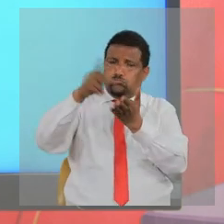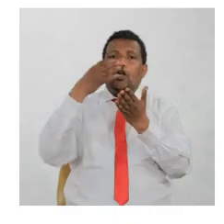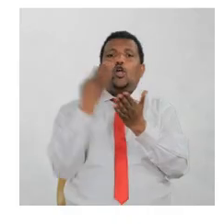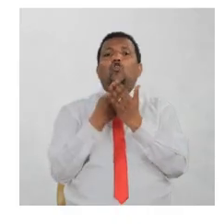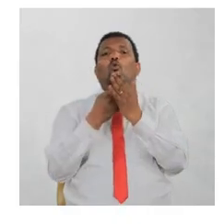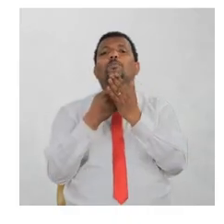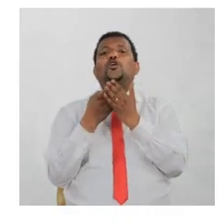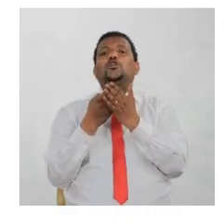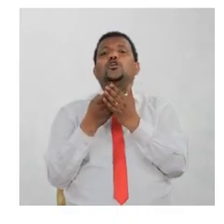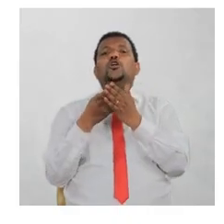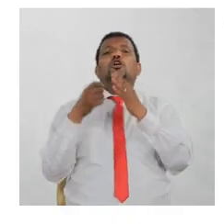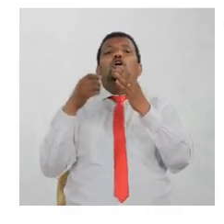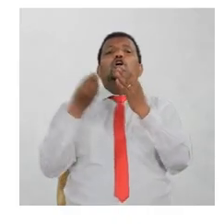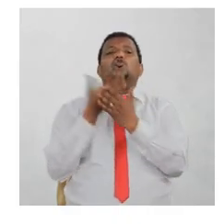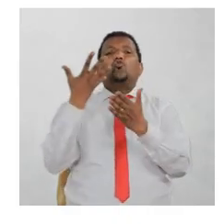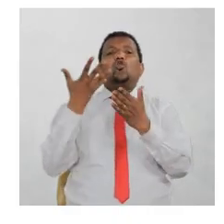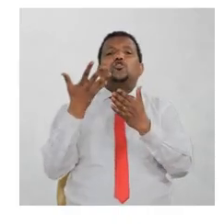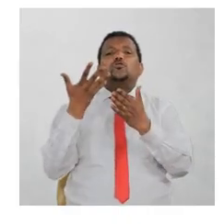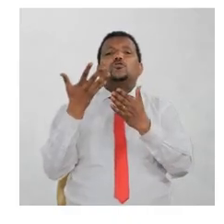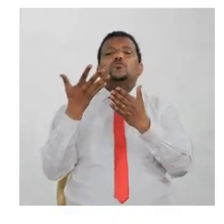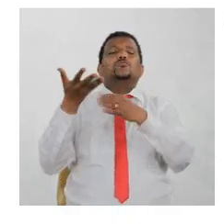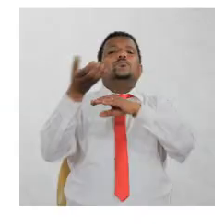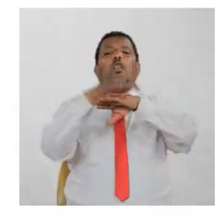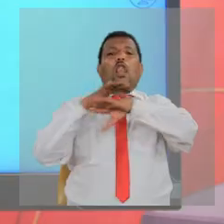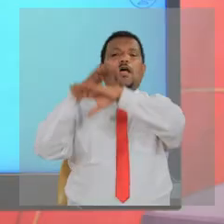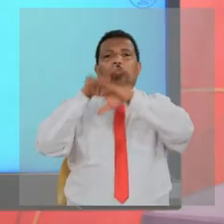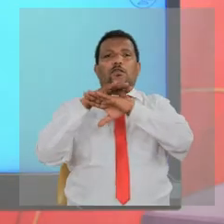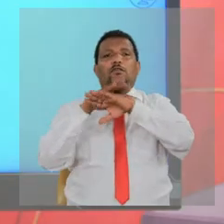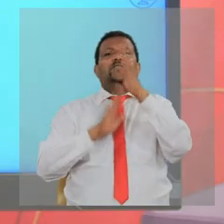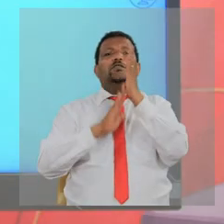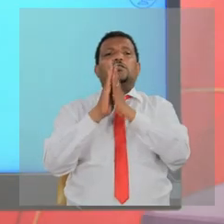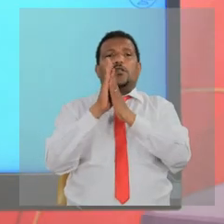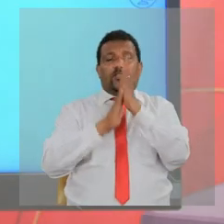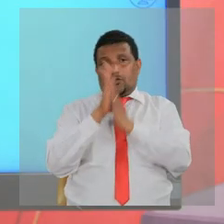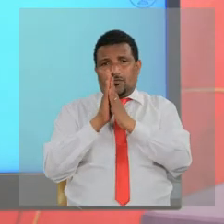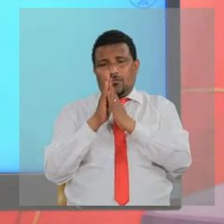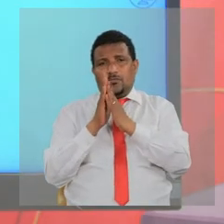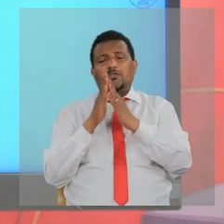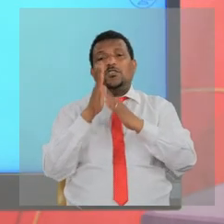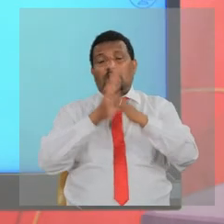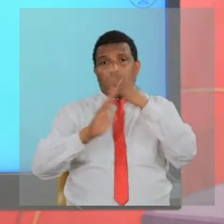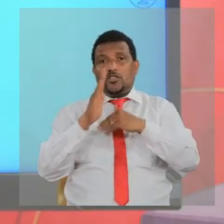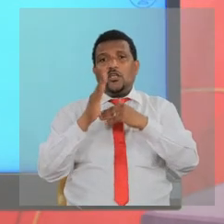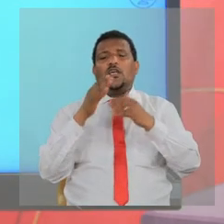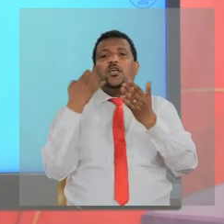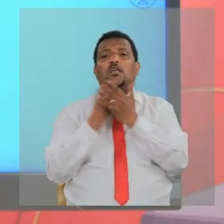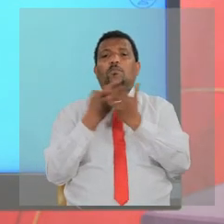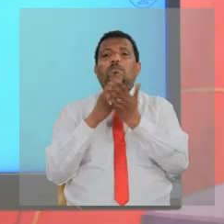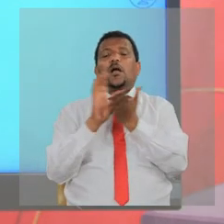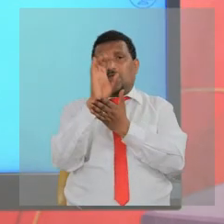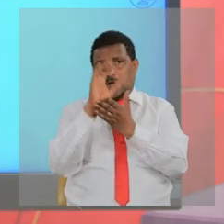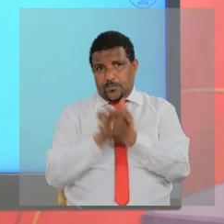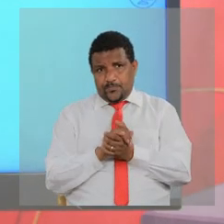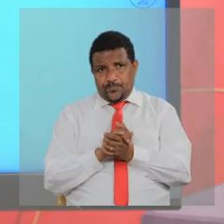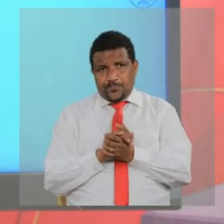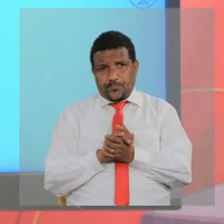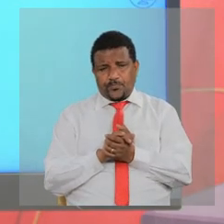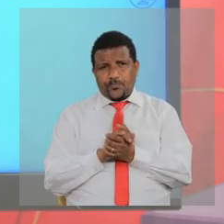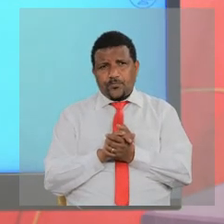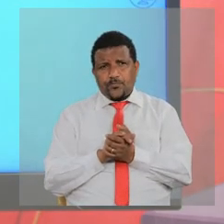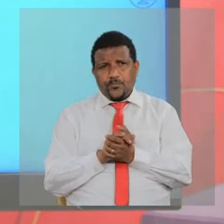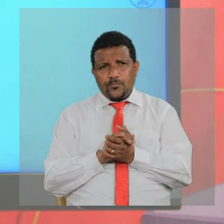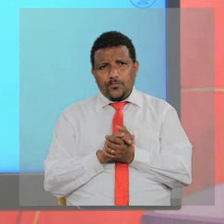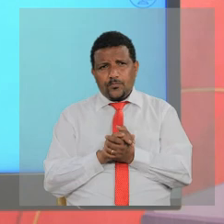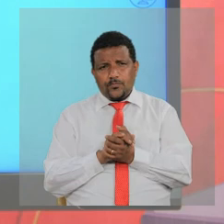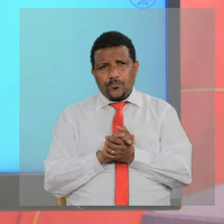resource land. Interest income is an income earned from the economic resource capital.